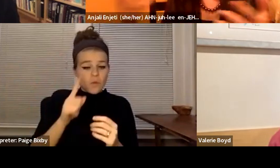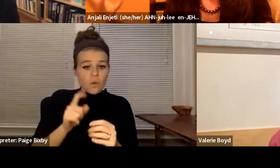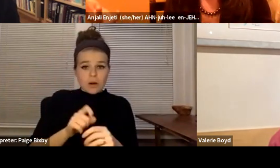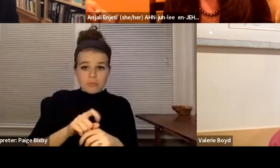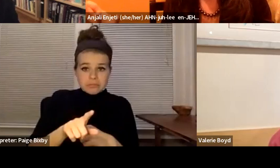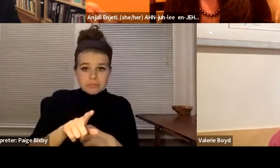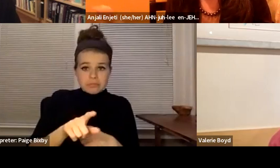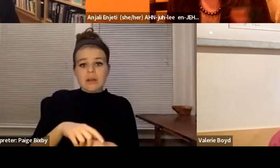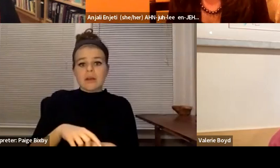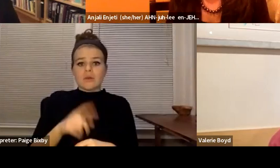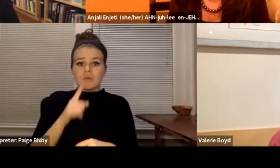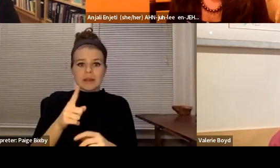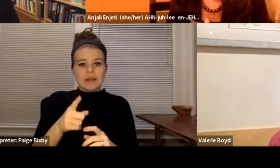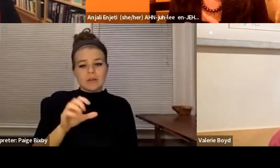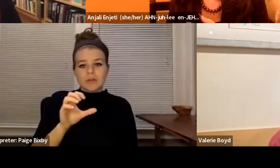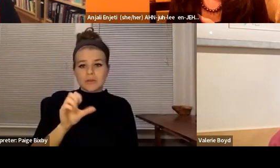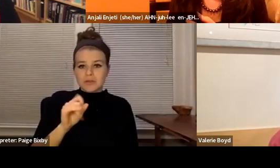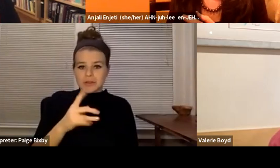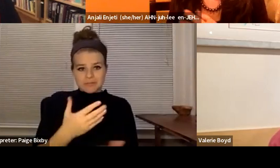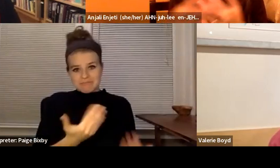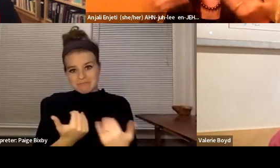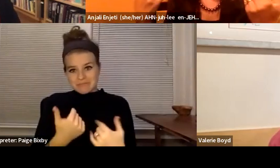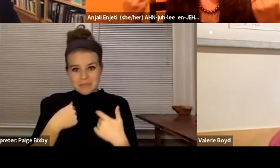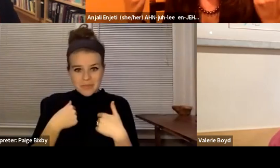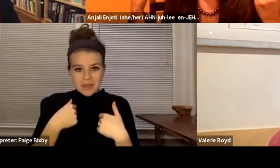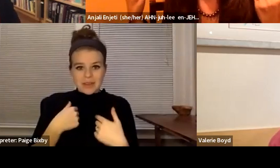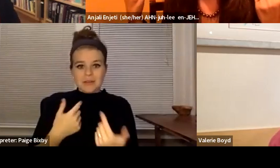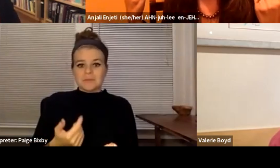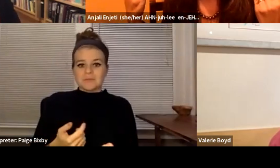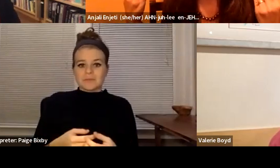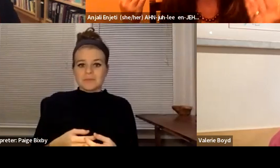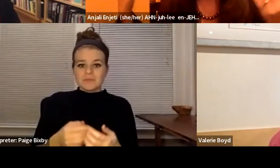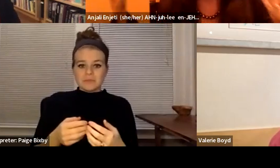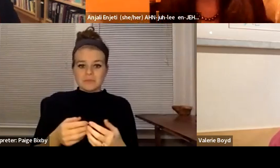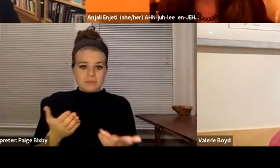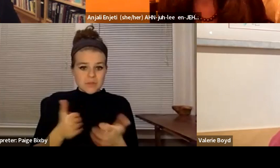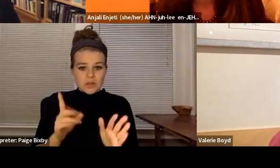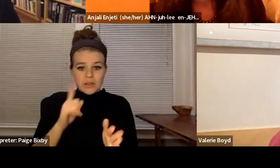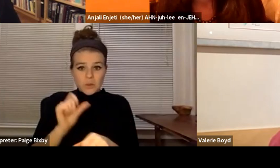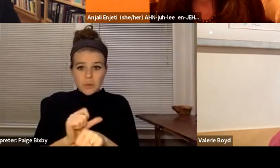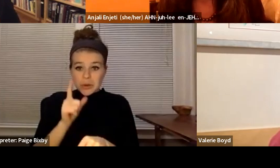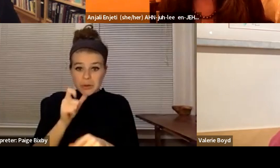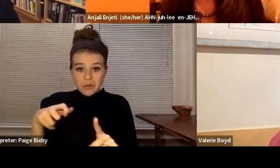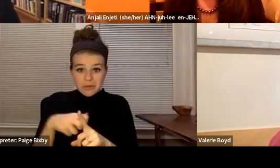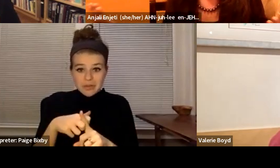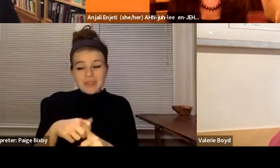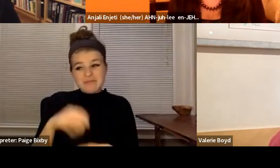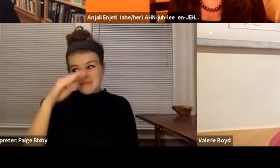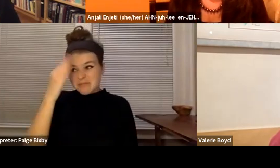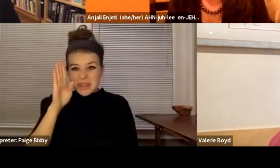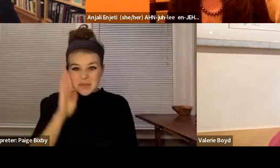who solicited me, and you know, who solicits me generally for work? It's Black and Brown editors.